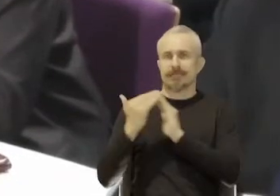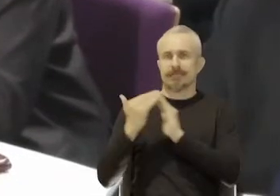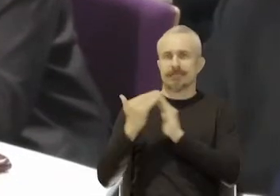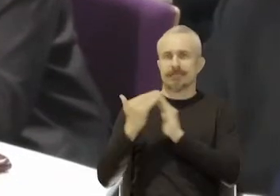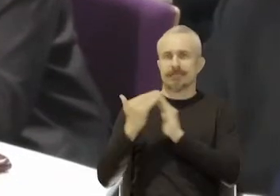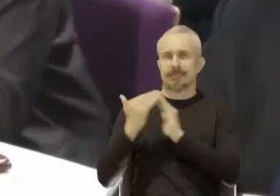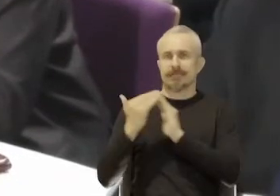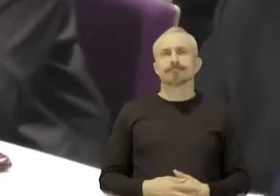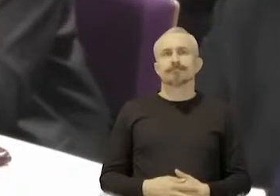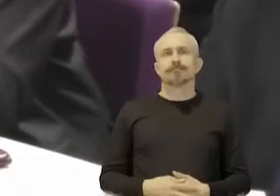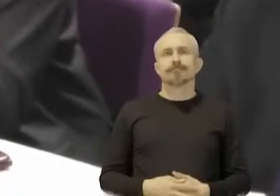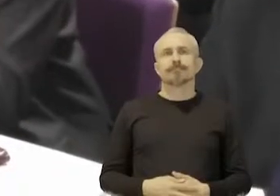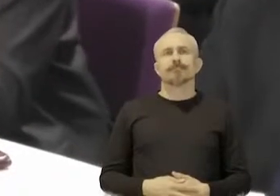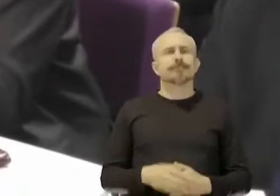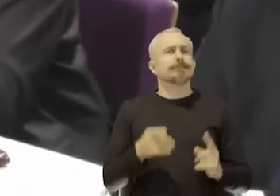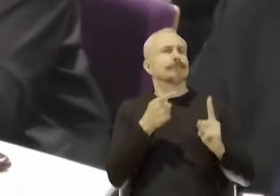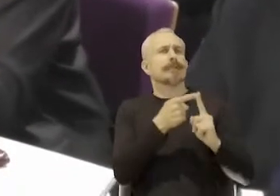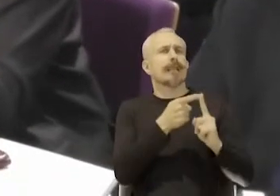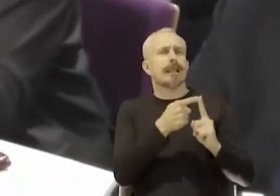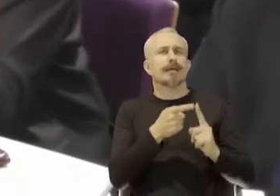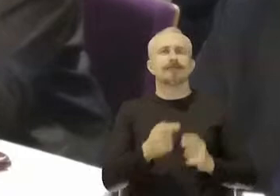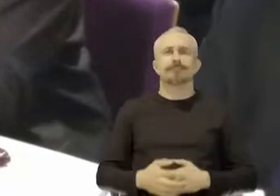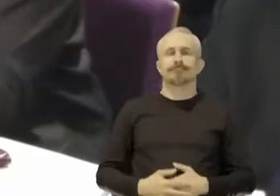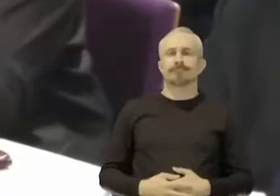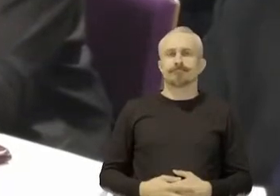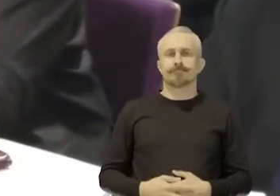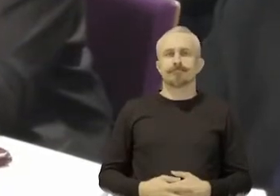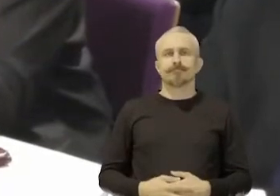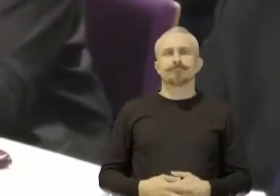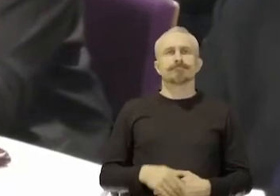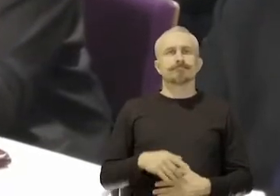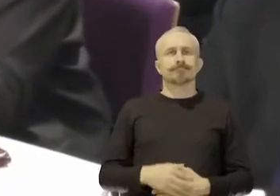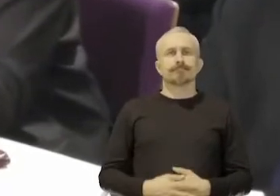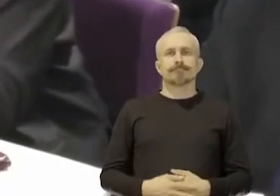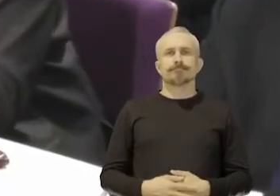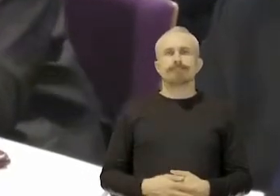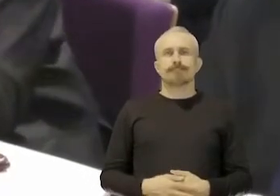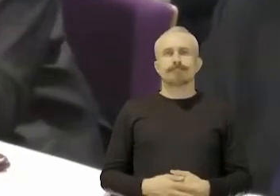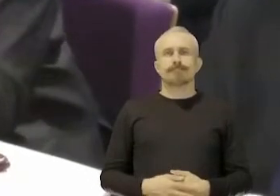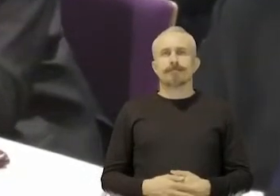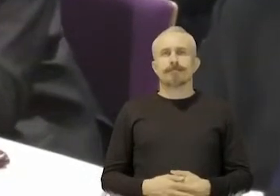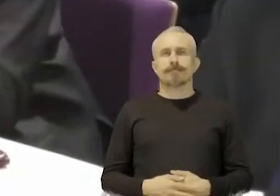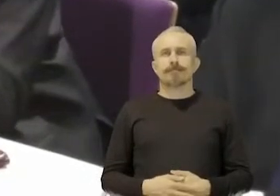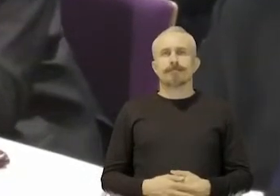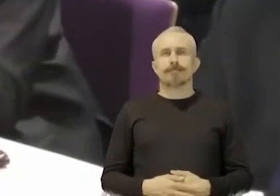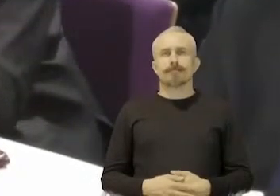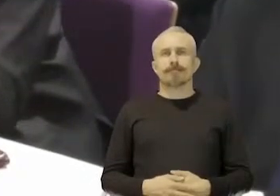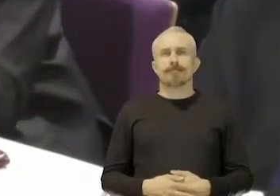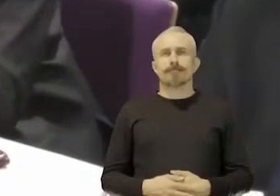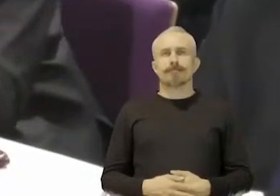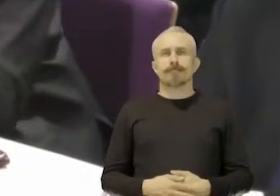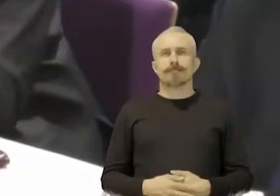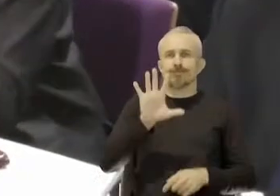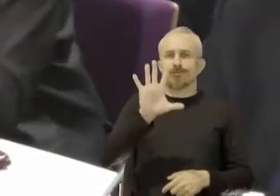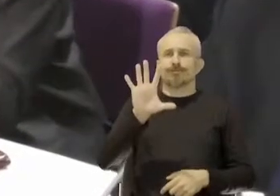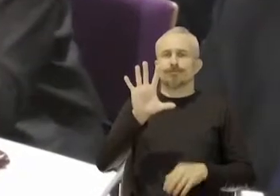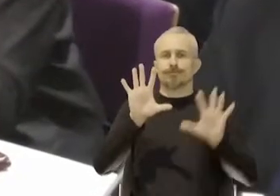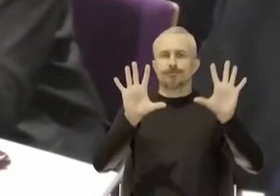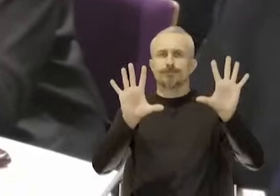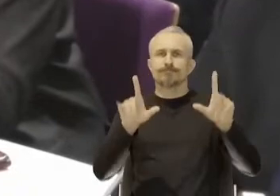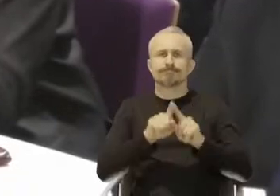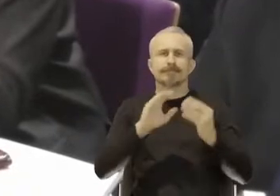for development. After a high-level meeting, a task force was put in place to operationalize and monitor